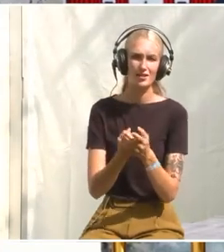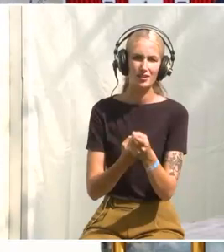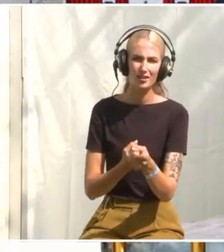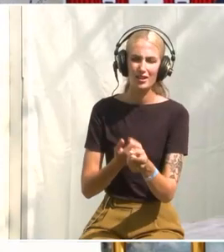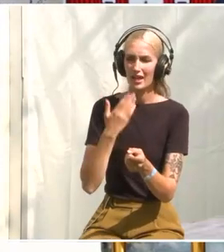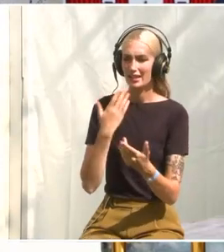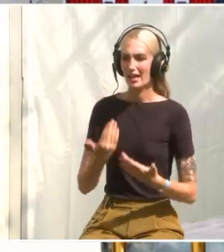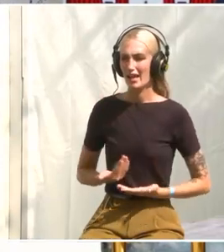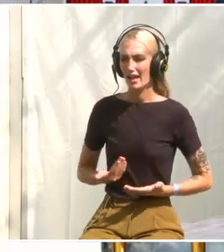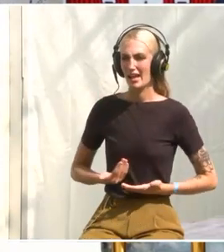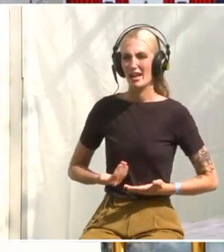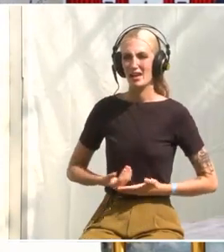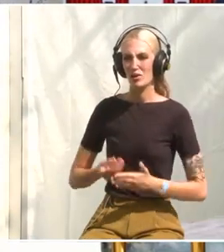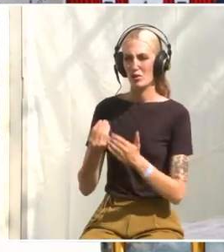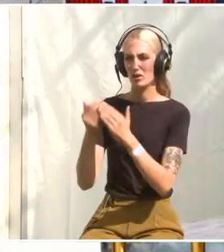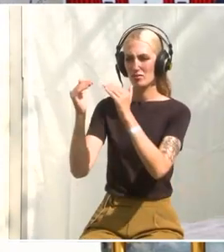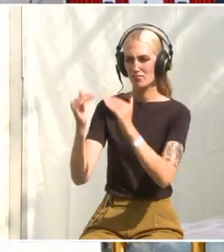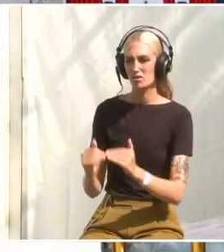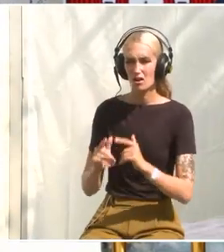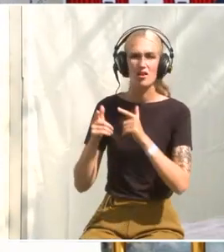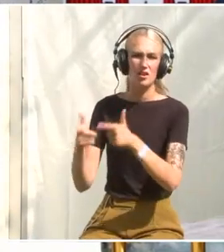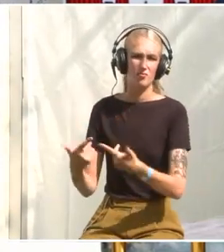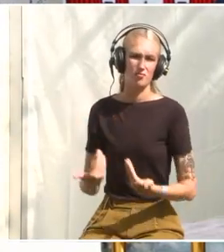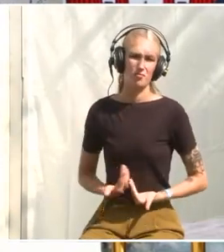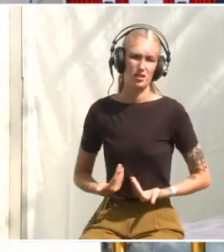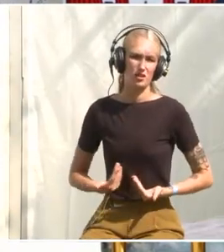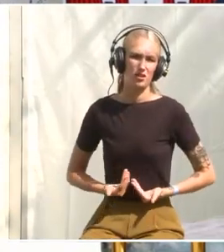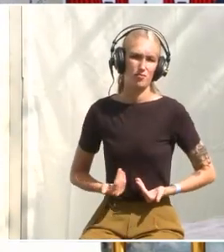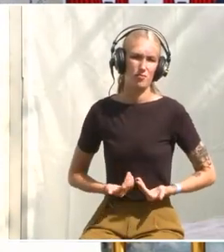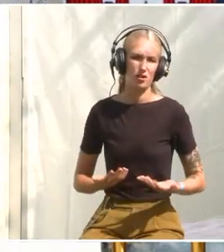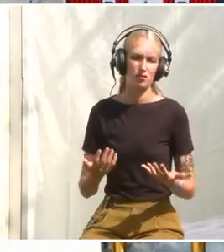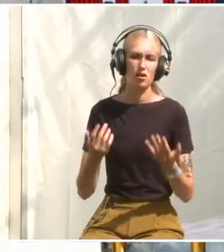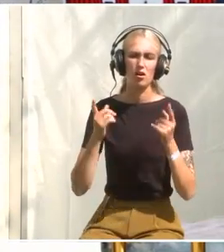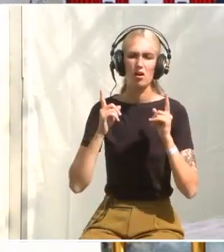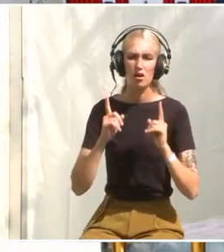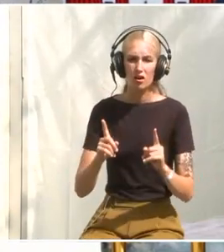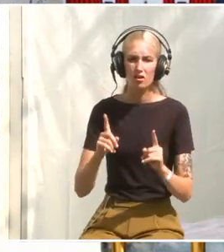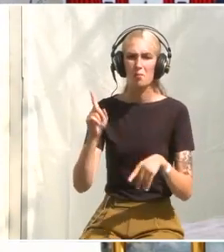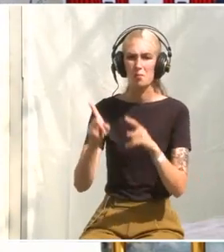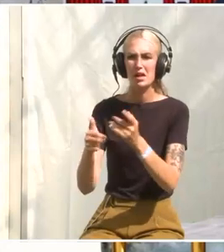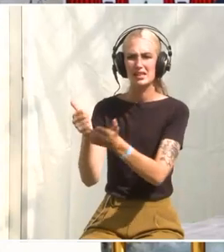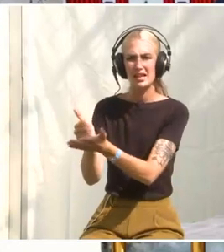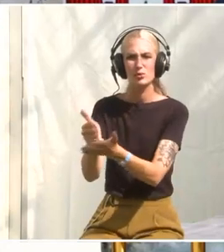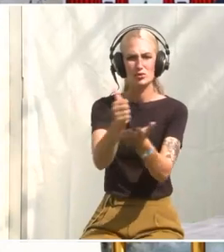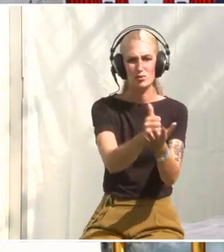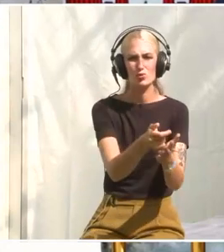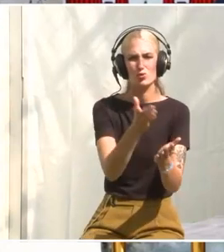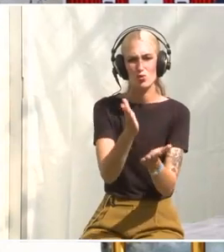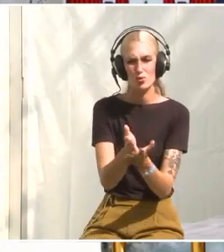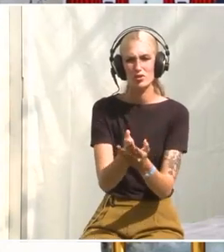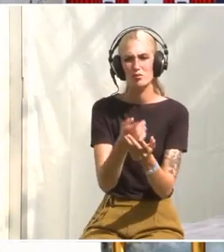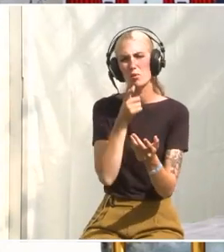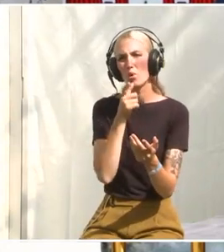cost of living was lower. But it's still, there emerged specific centers. So I would say there are three types